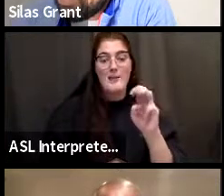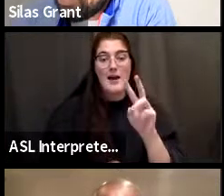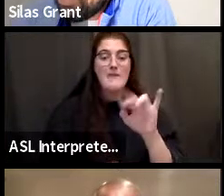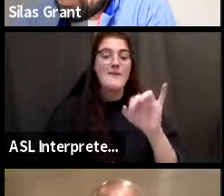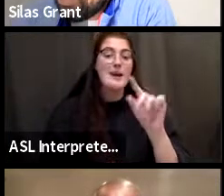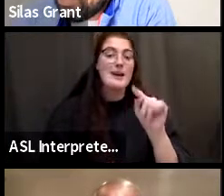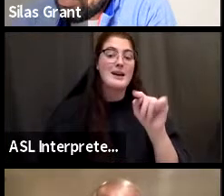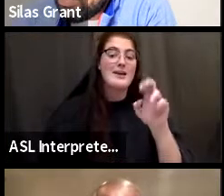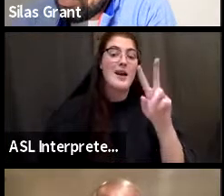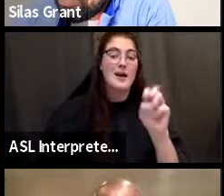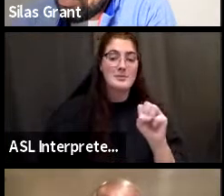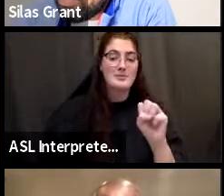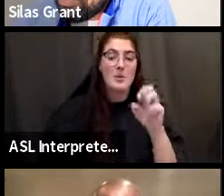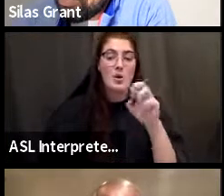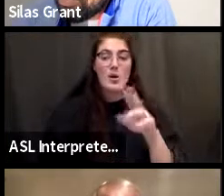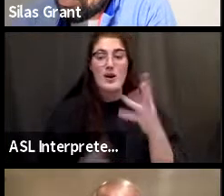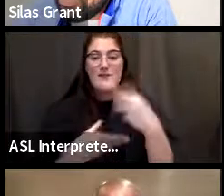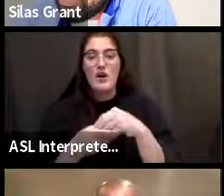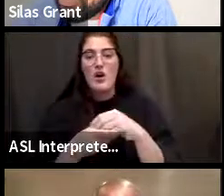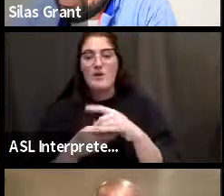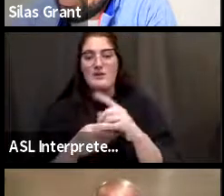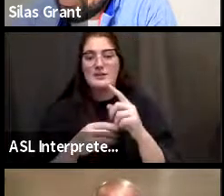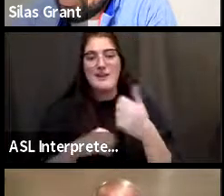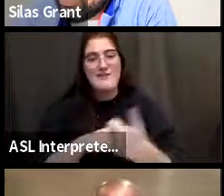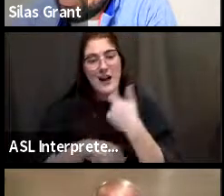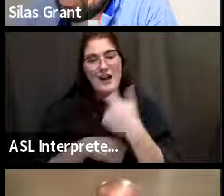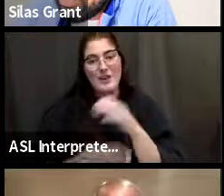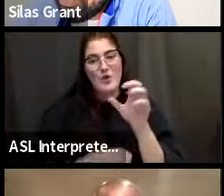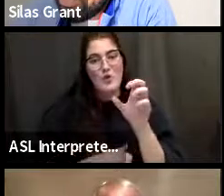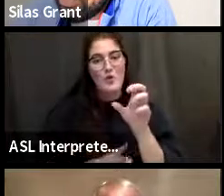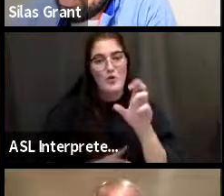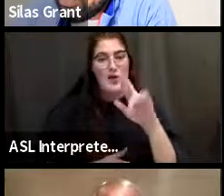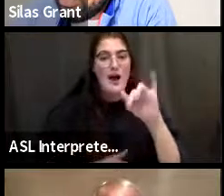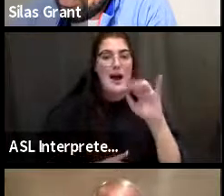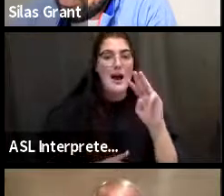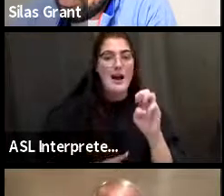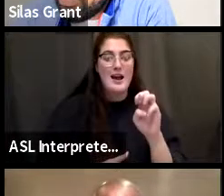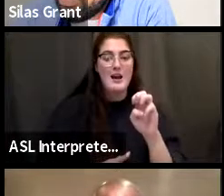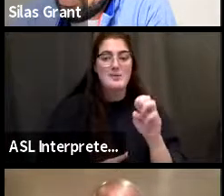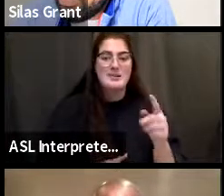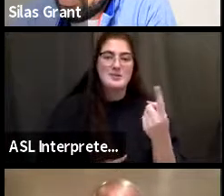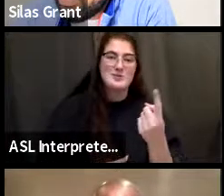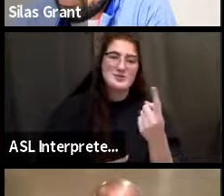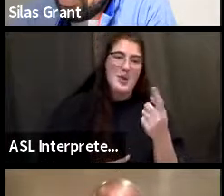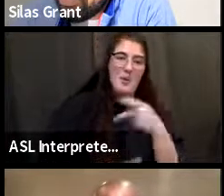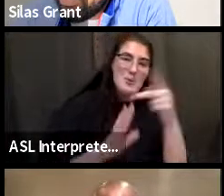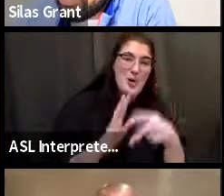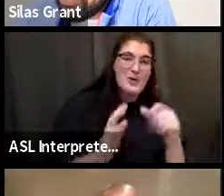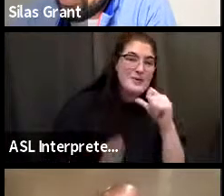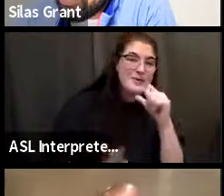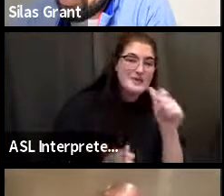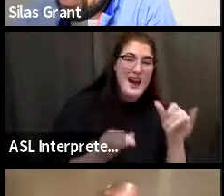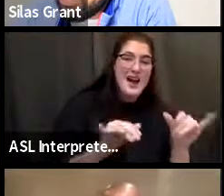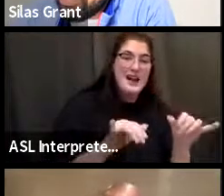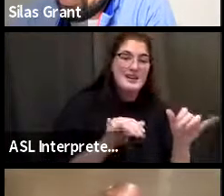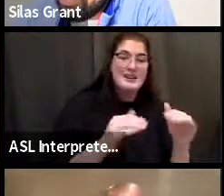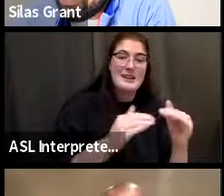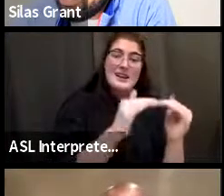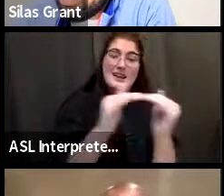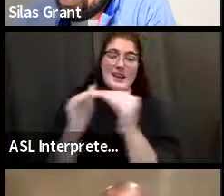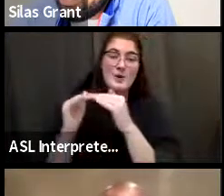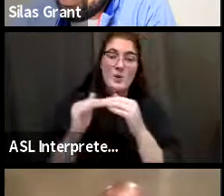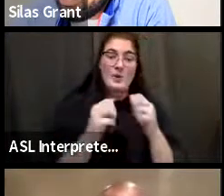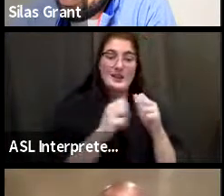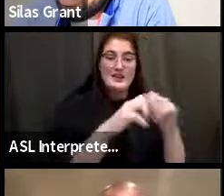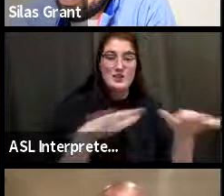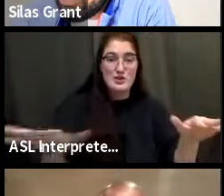crimes. And it is never going to be, it is one of those programs that is not equally distributed.